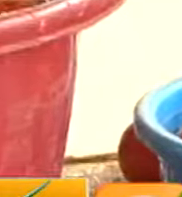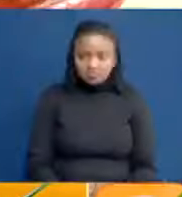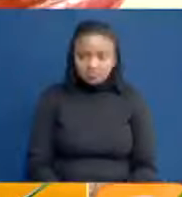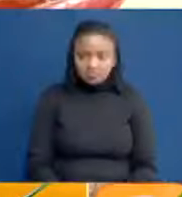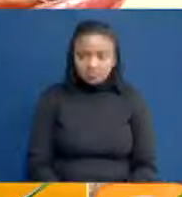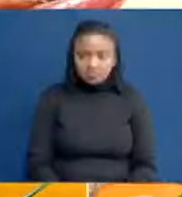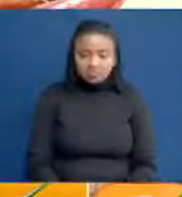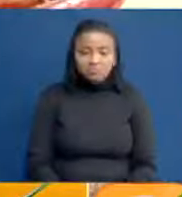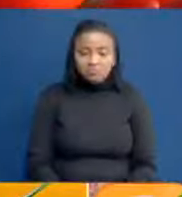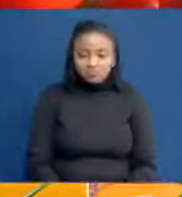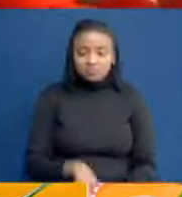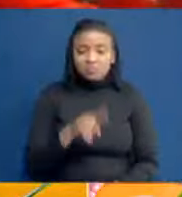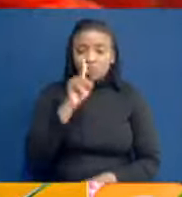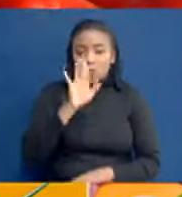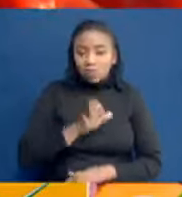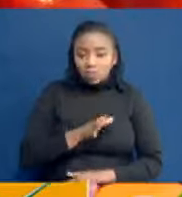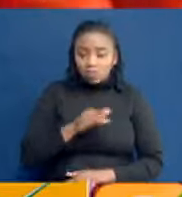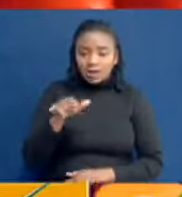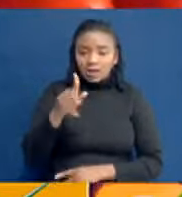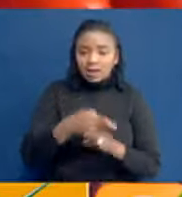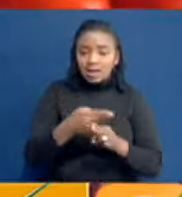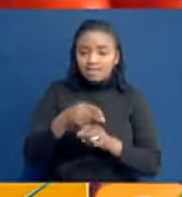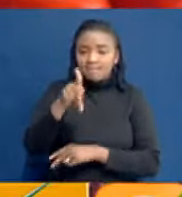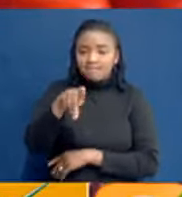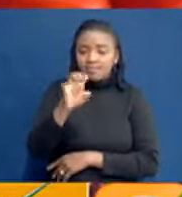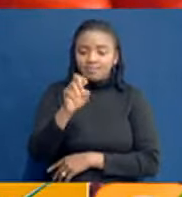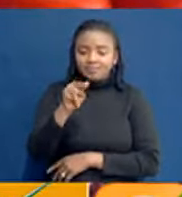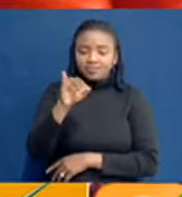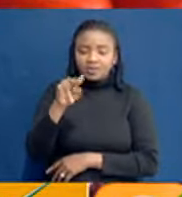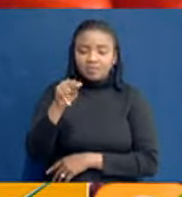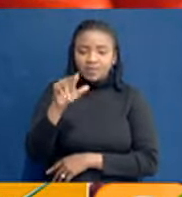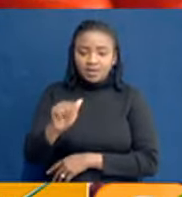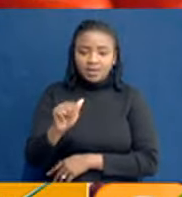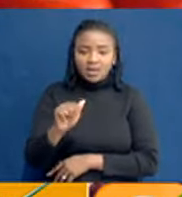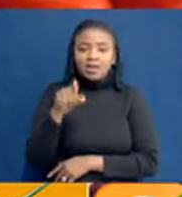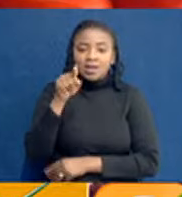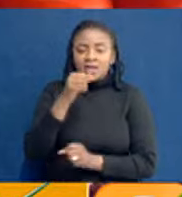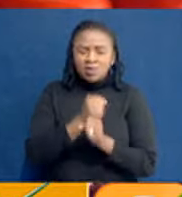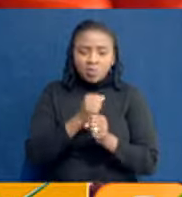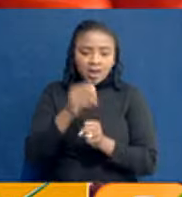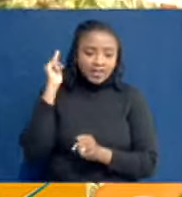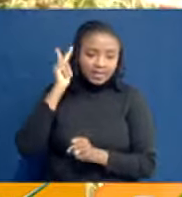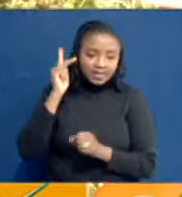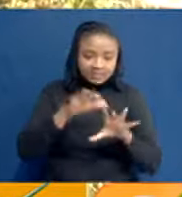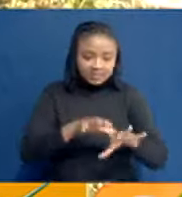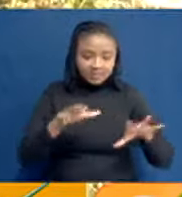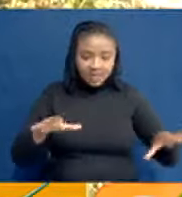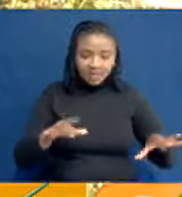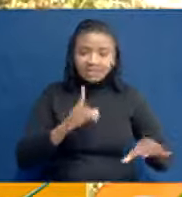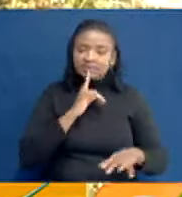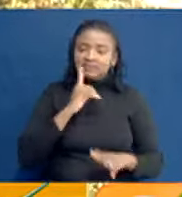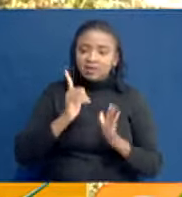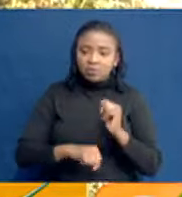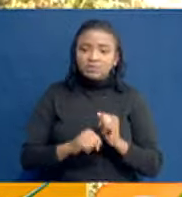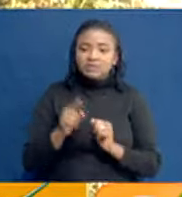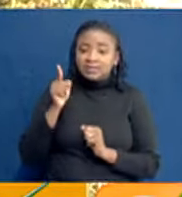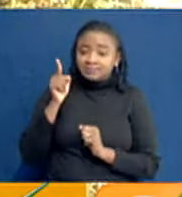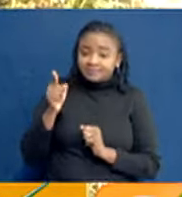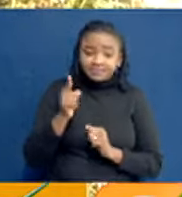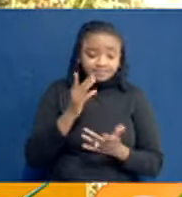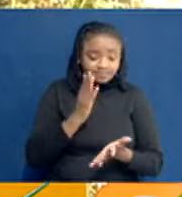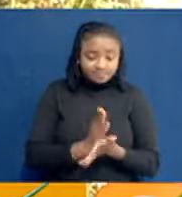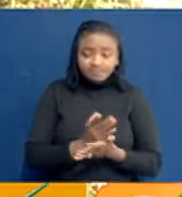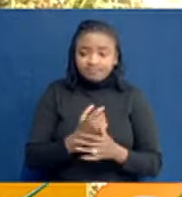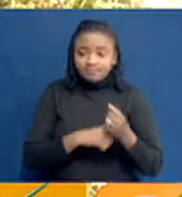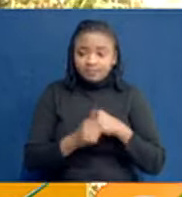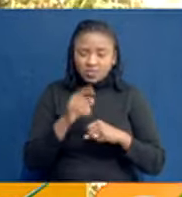Mama Penina, a trader at Kisii Market, says this is a true reflection. She has had to adjust prices of her goods or reduce